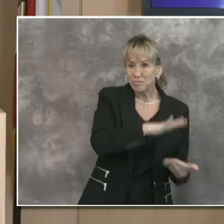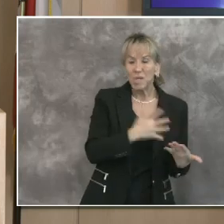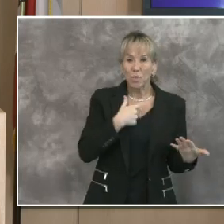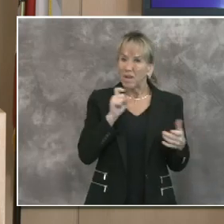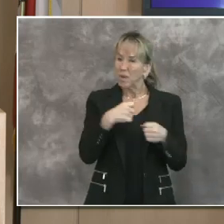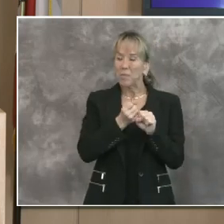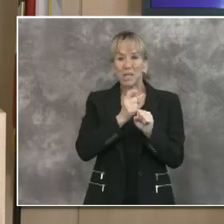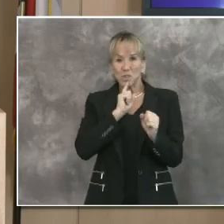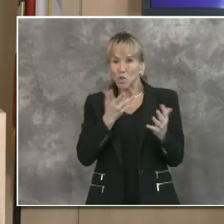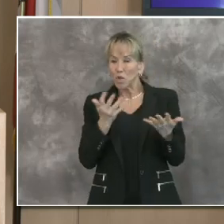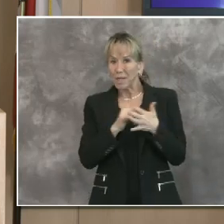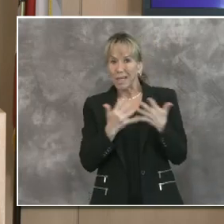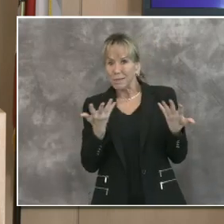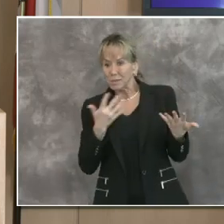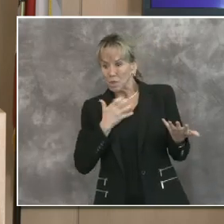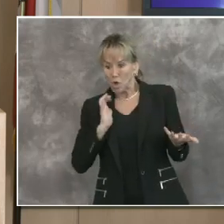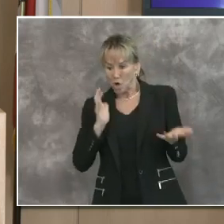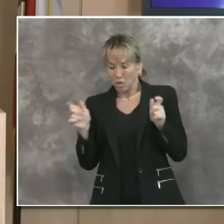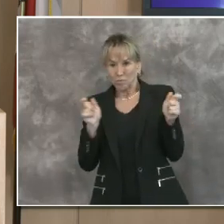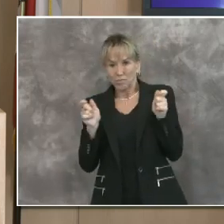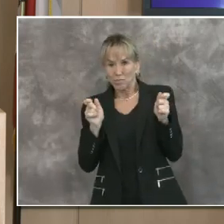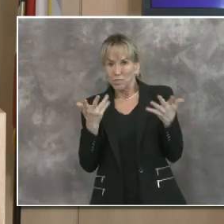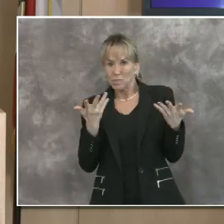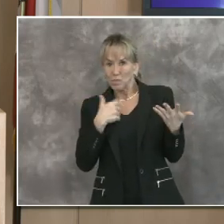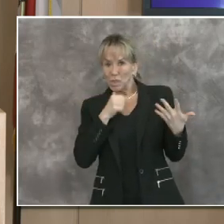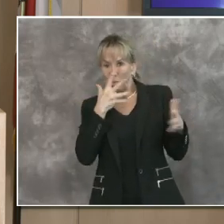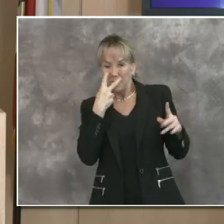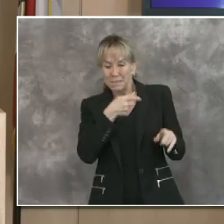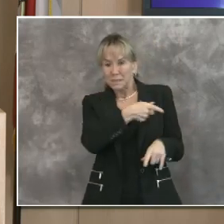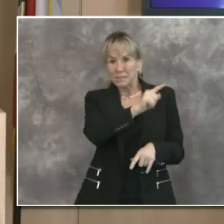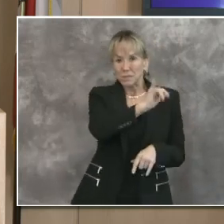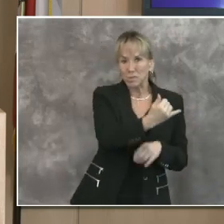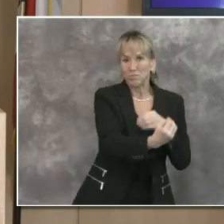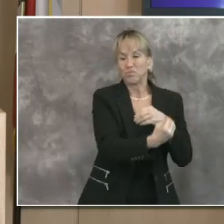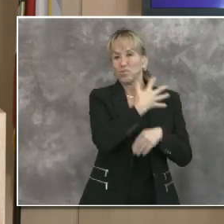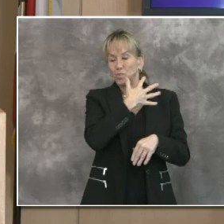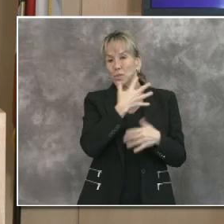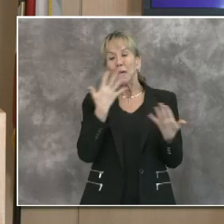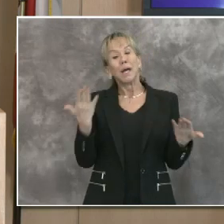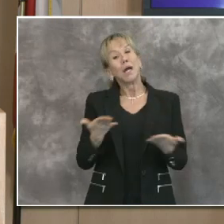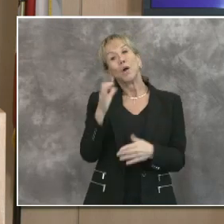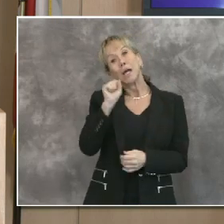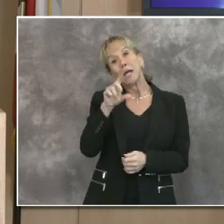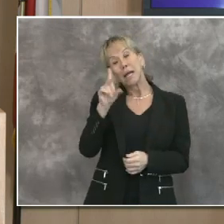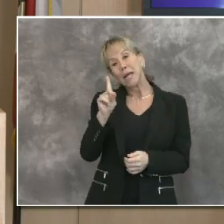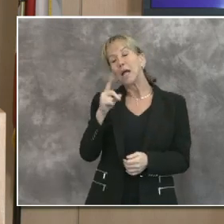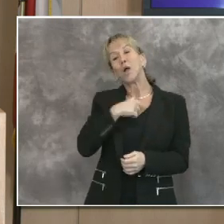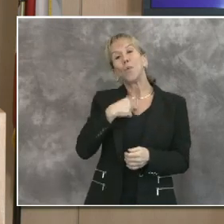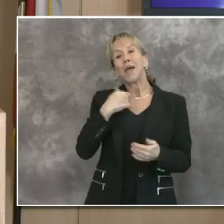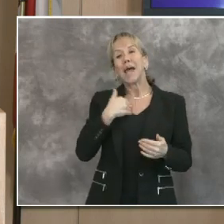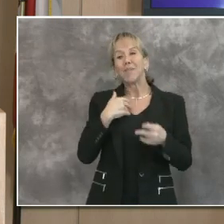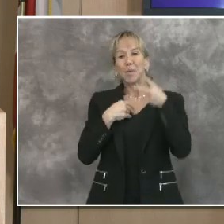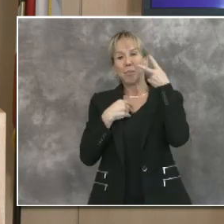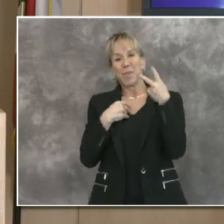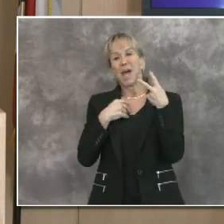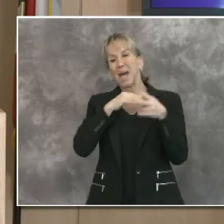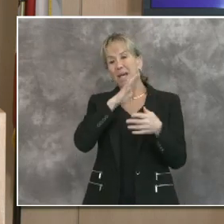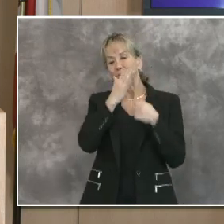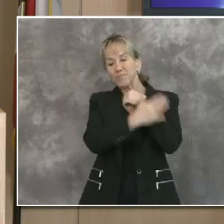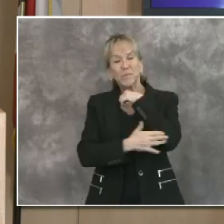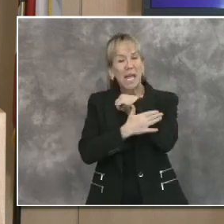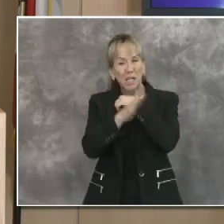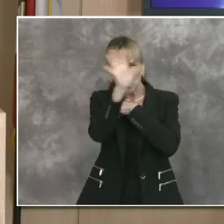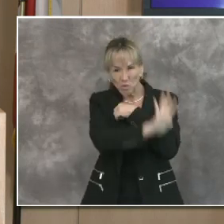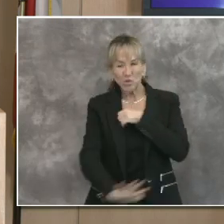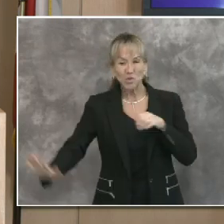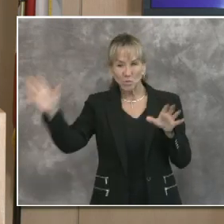situation in Tijuana and our border community. The County of San Diego has put together a binational sector to focus